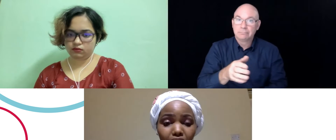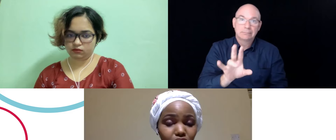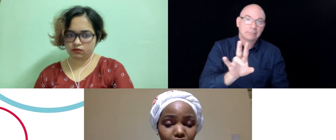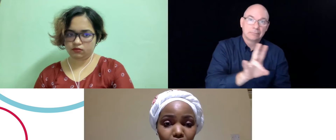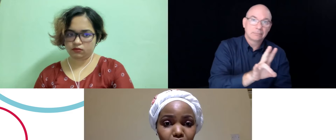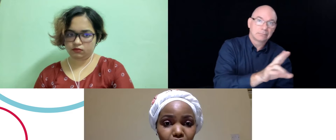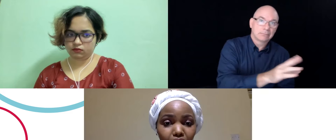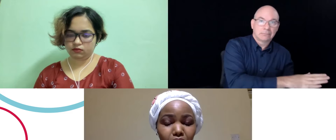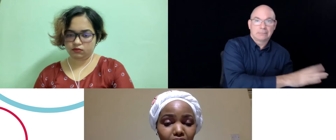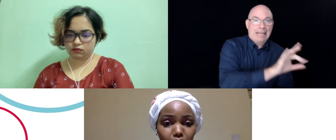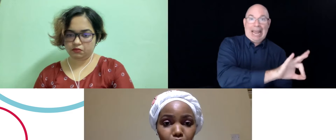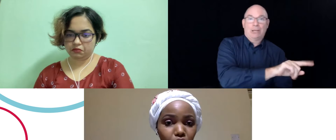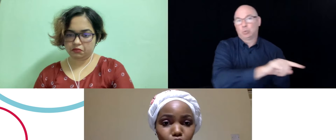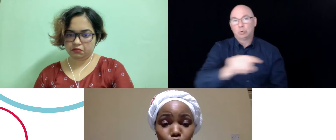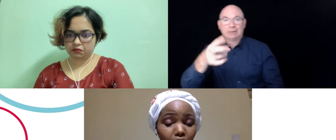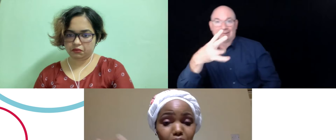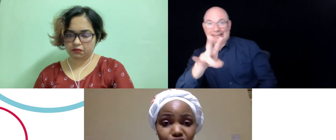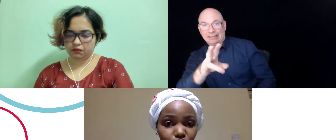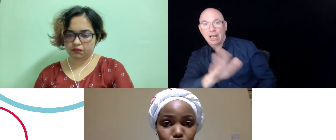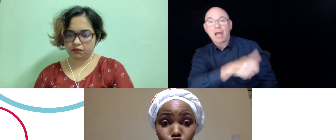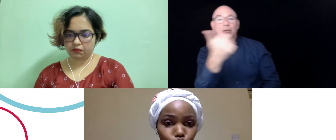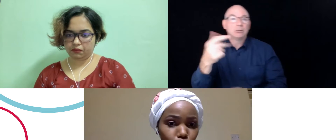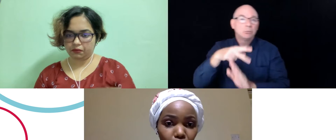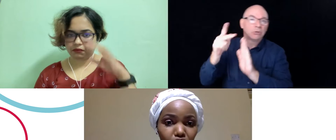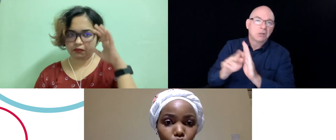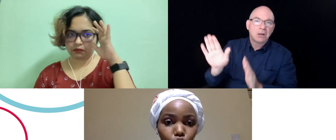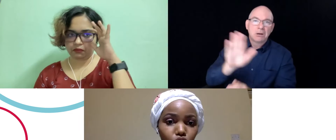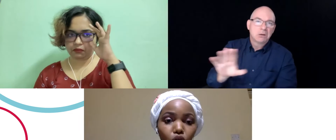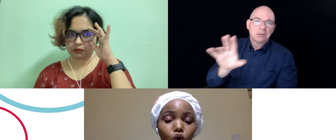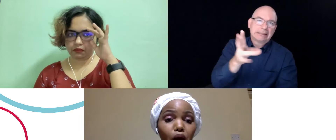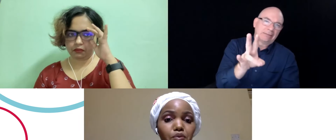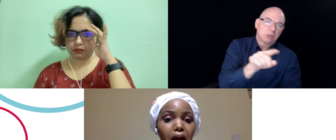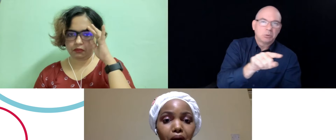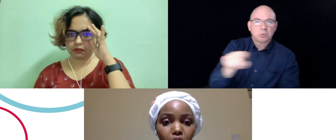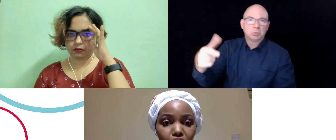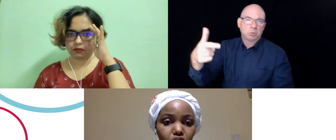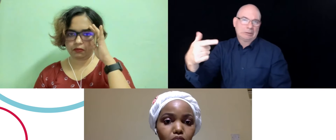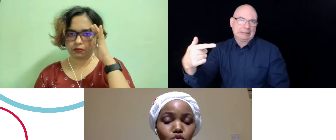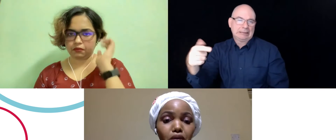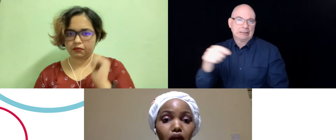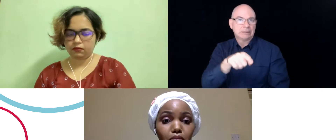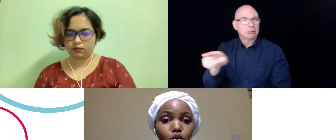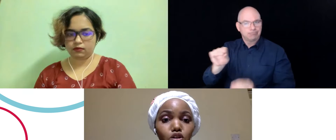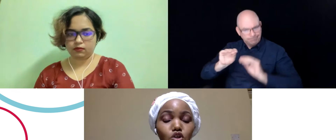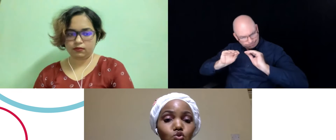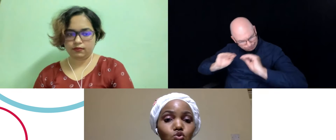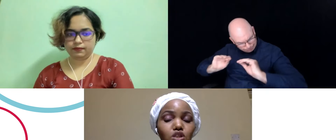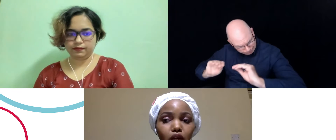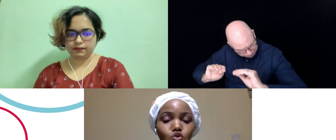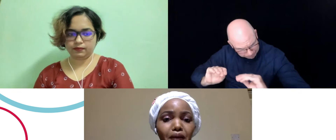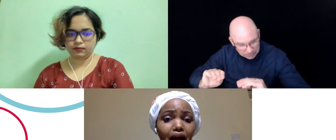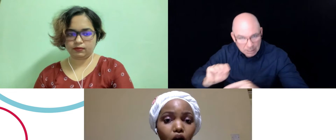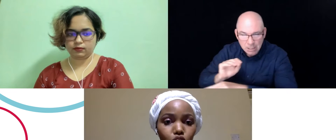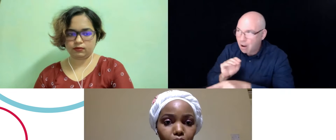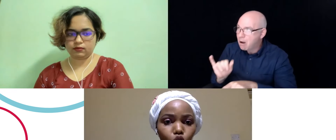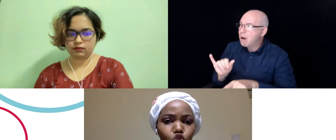And then we have another program for above 17 to 21-year-olds, where we are empowering them to be able